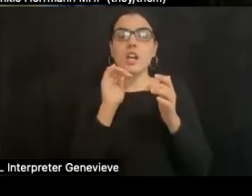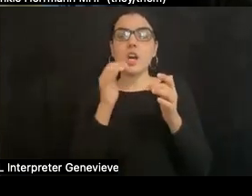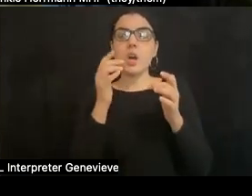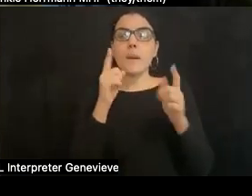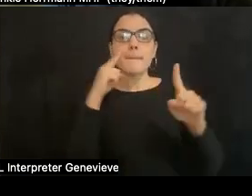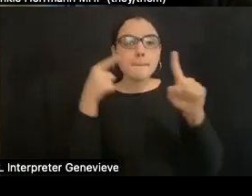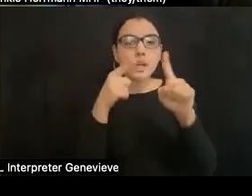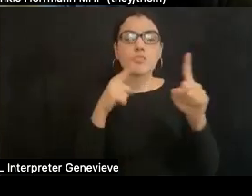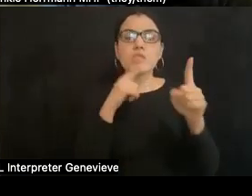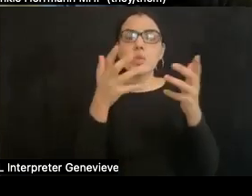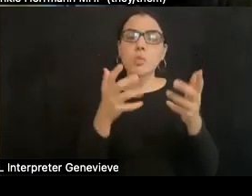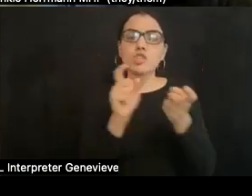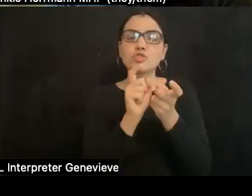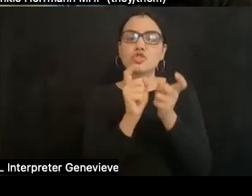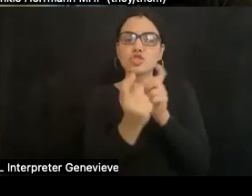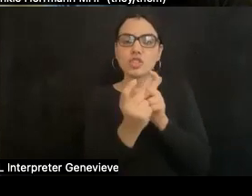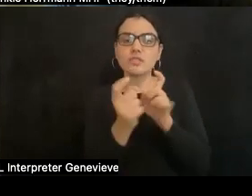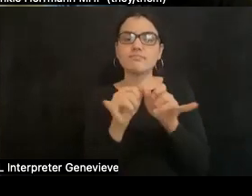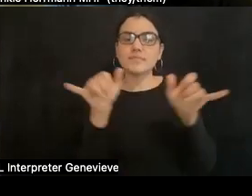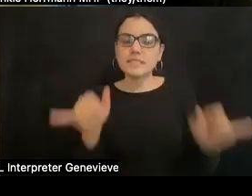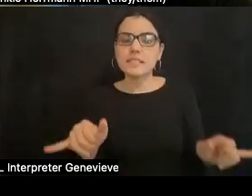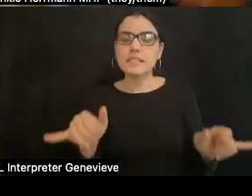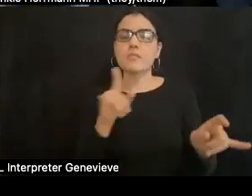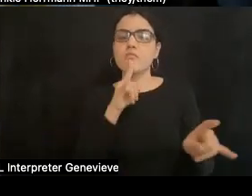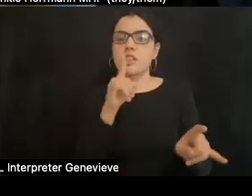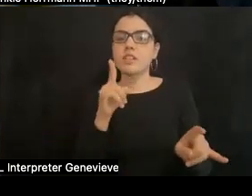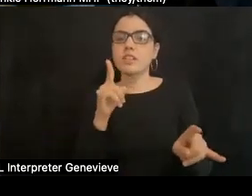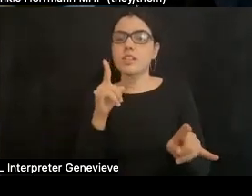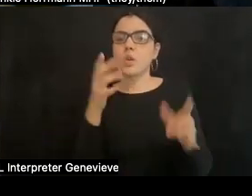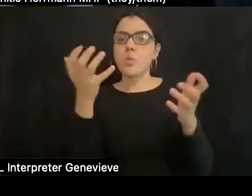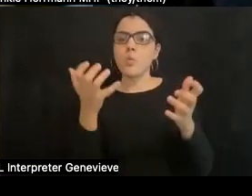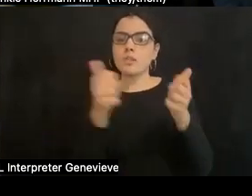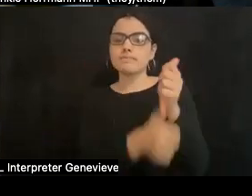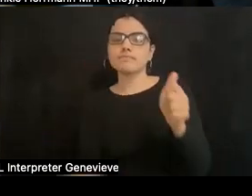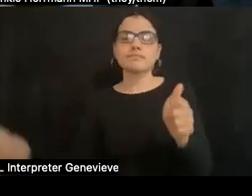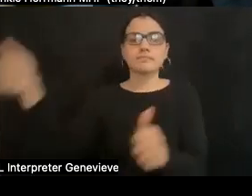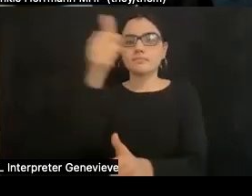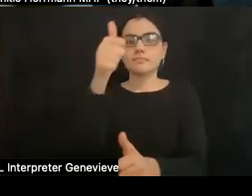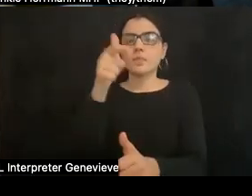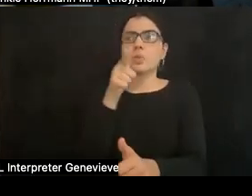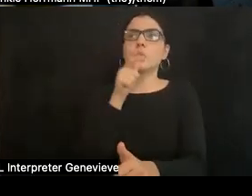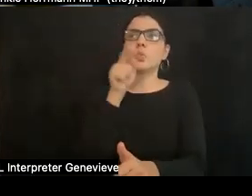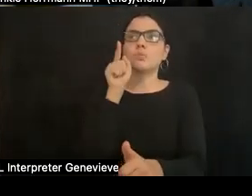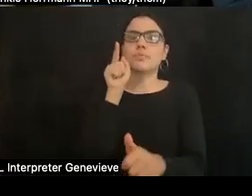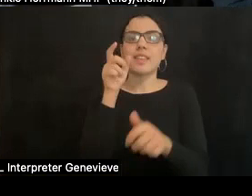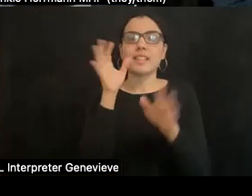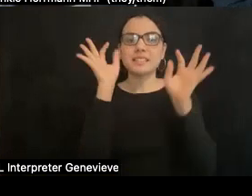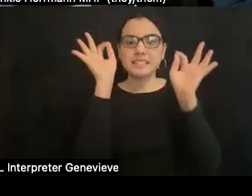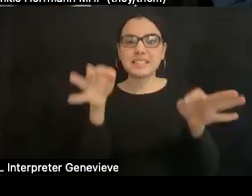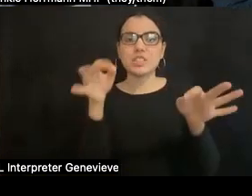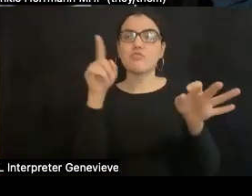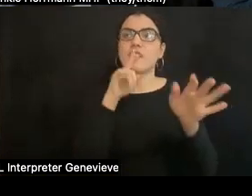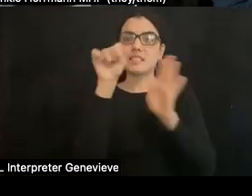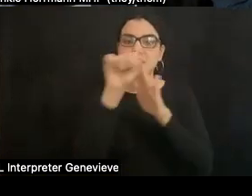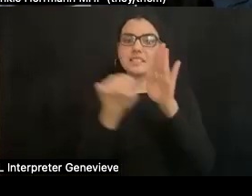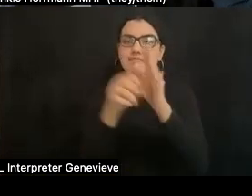and really bring the voice of directly impacted people higher up in the decision-making process, so that the state is being